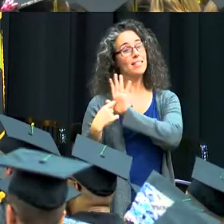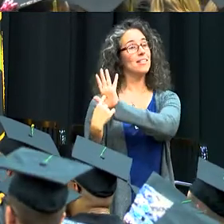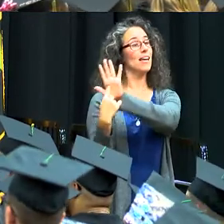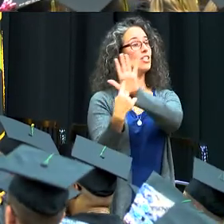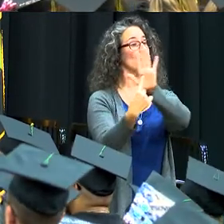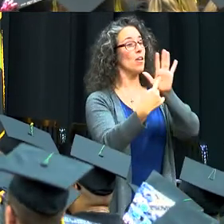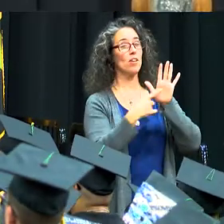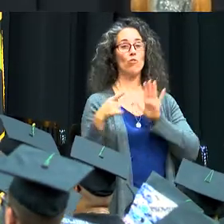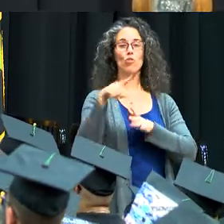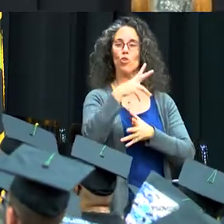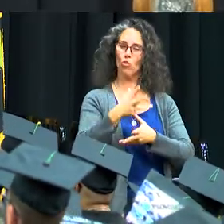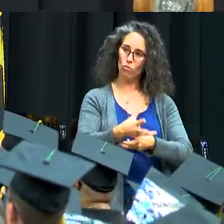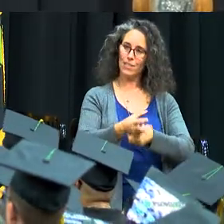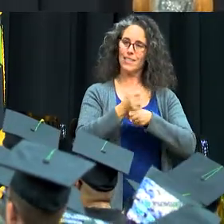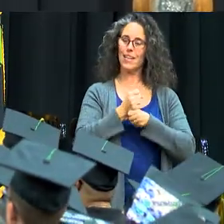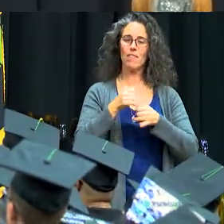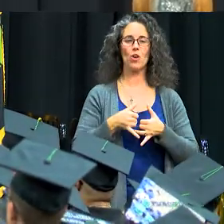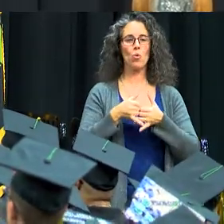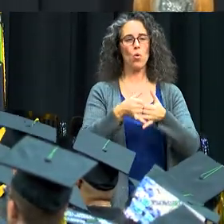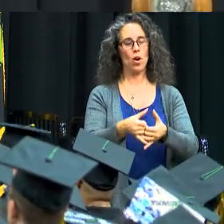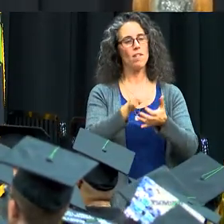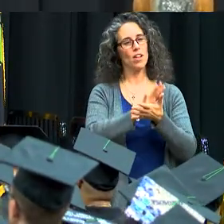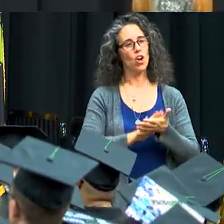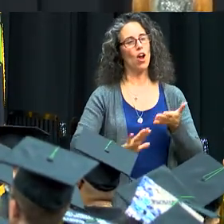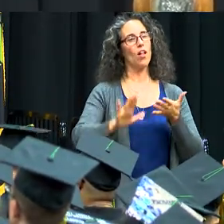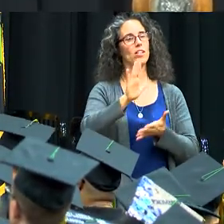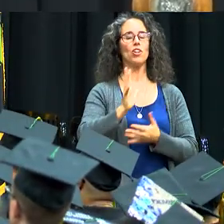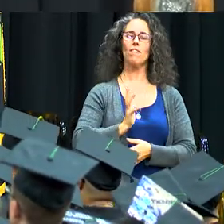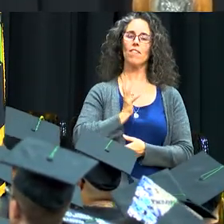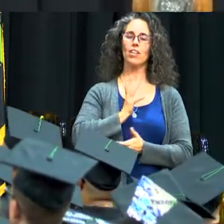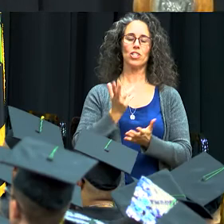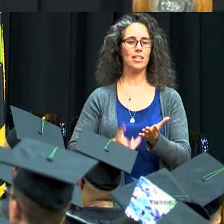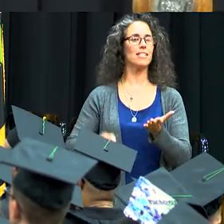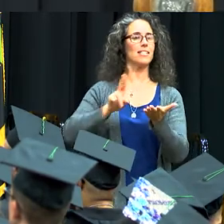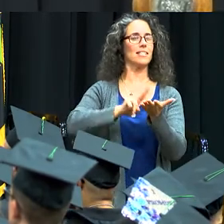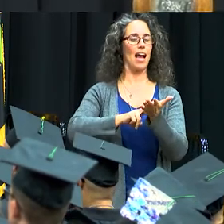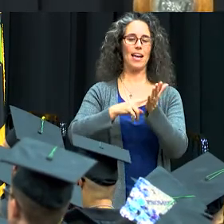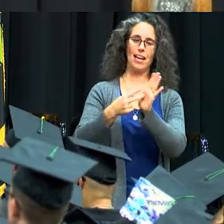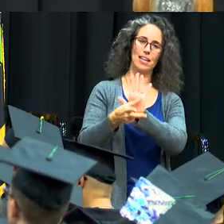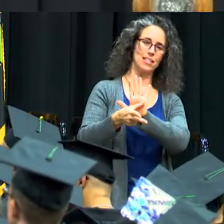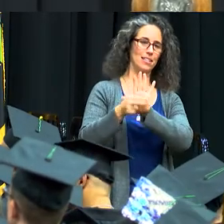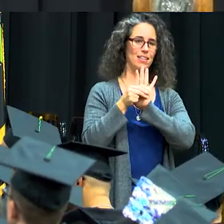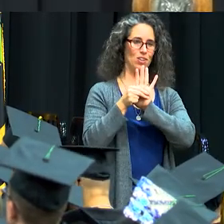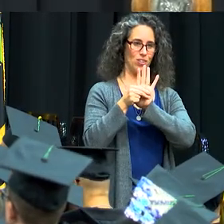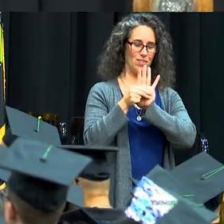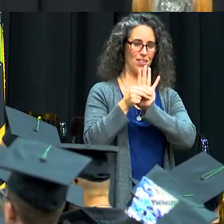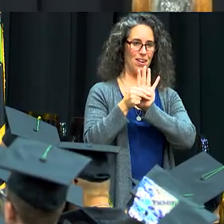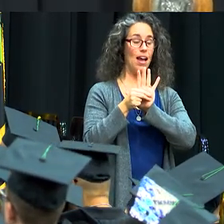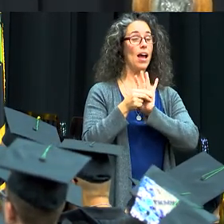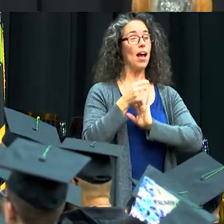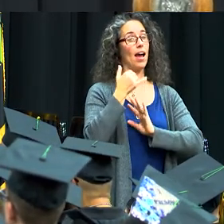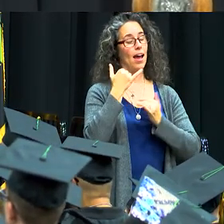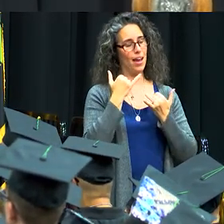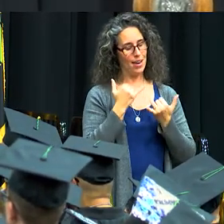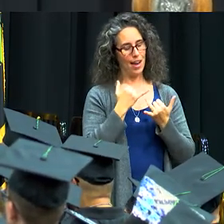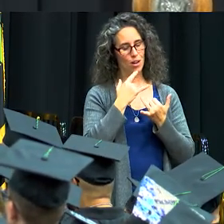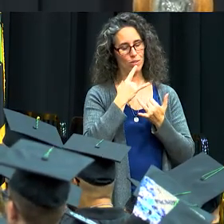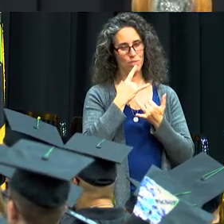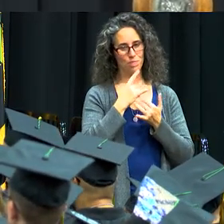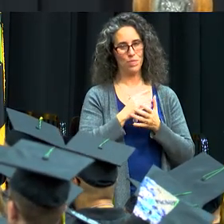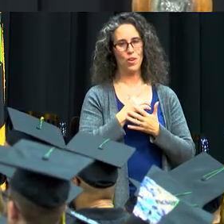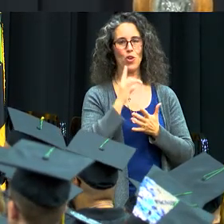have received this award of the college, officially signed and sealed. And now,